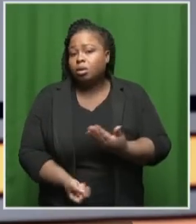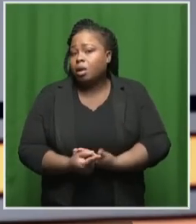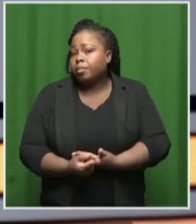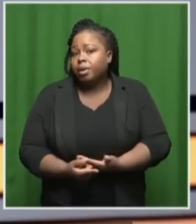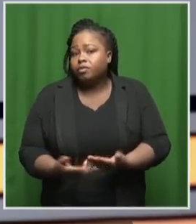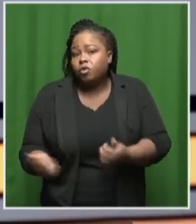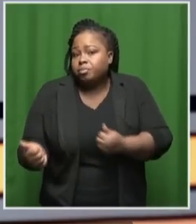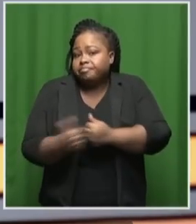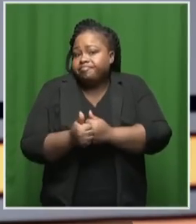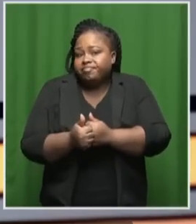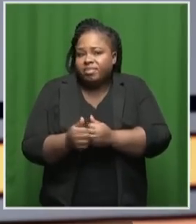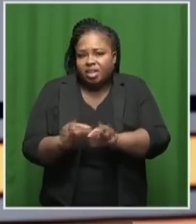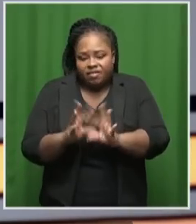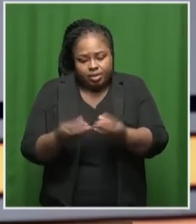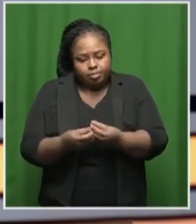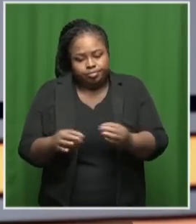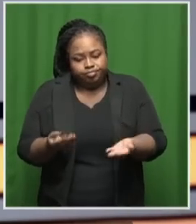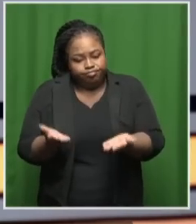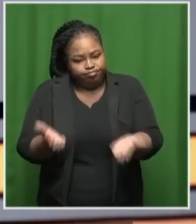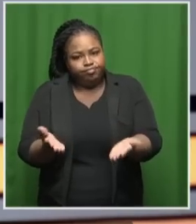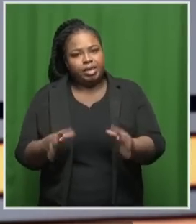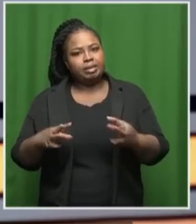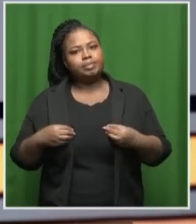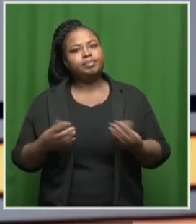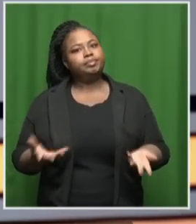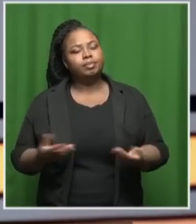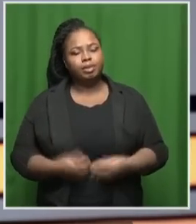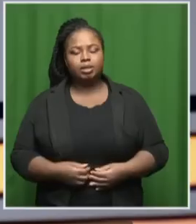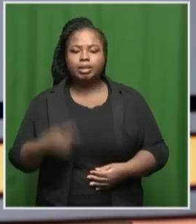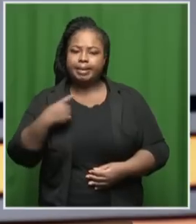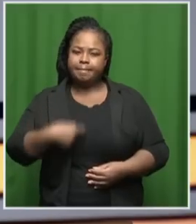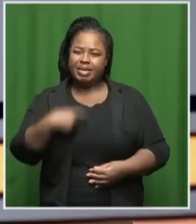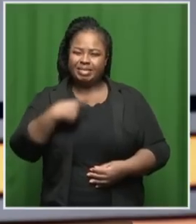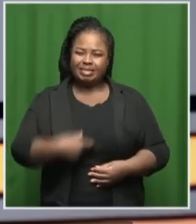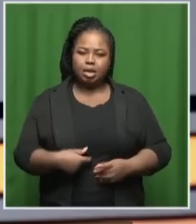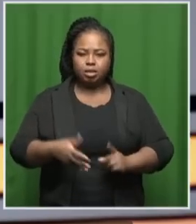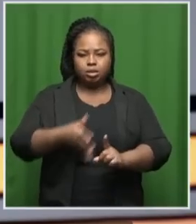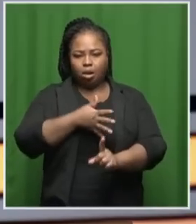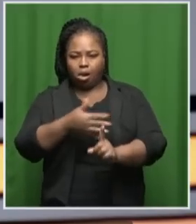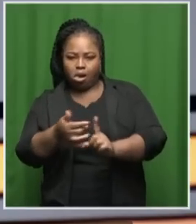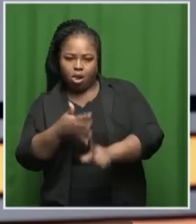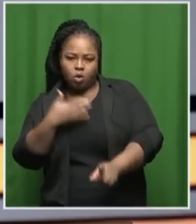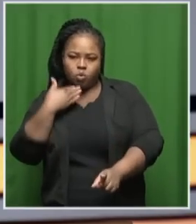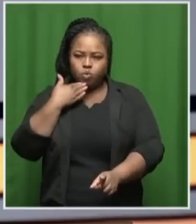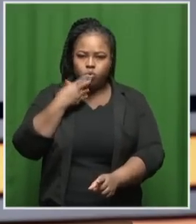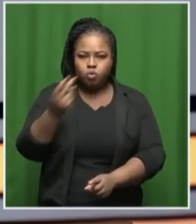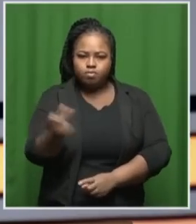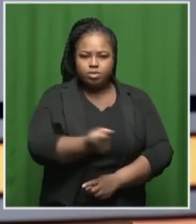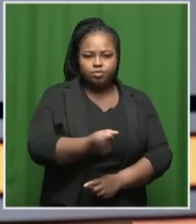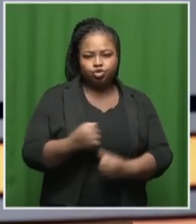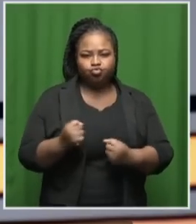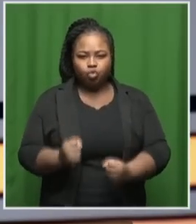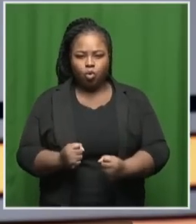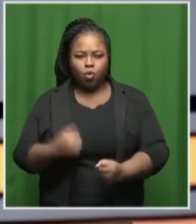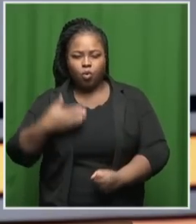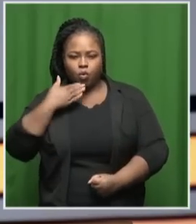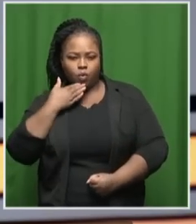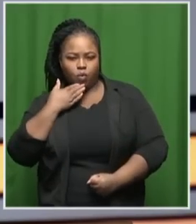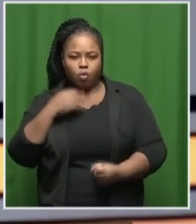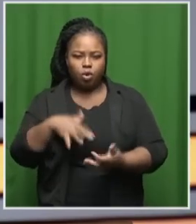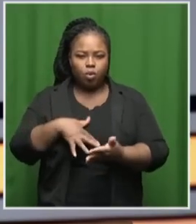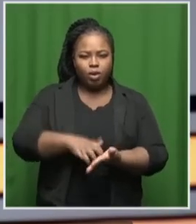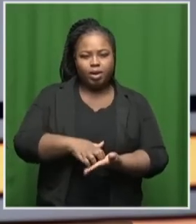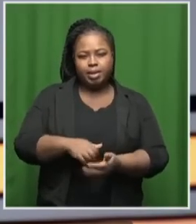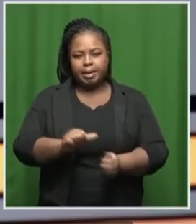to coalitions, everything's on the table, and it becomes a personality maneuvering, who outmaneuvers the other best and who comes forward